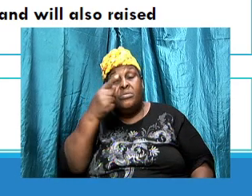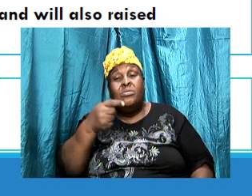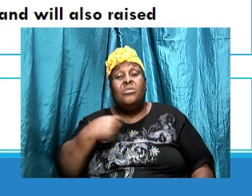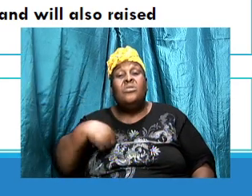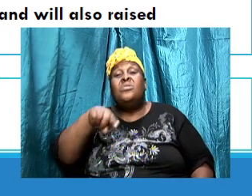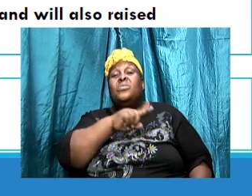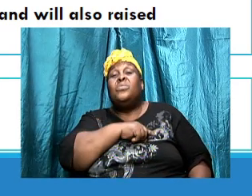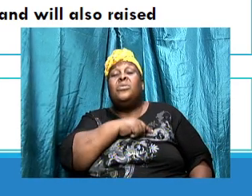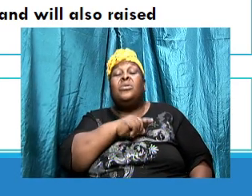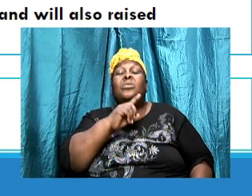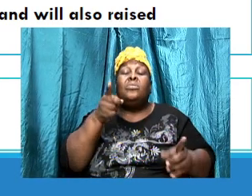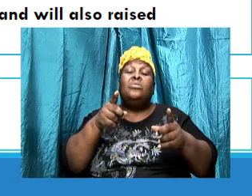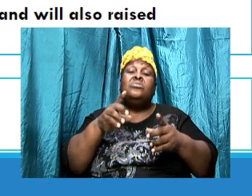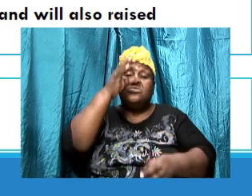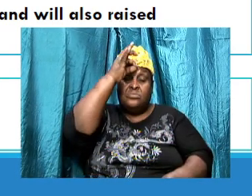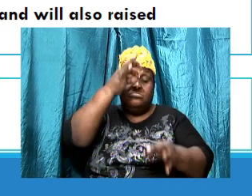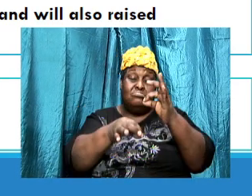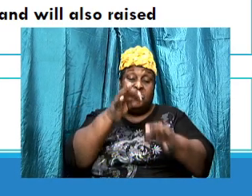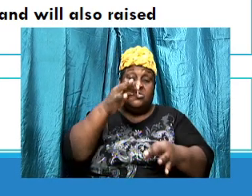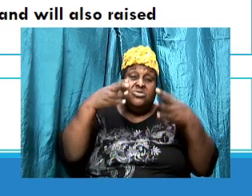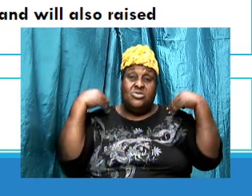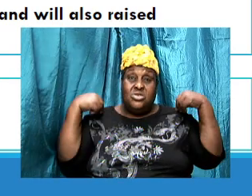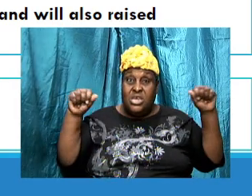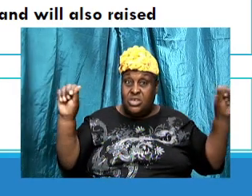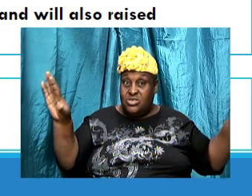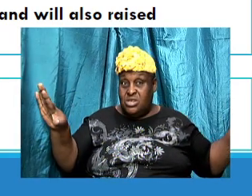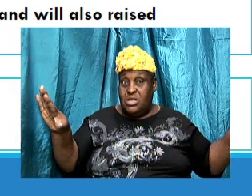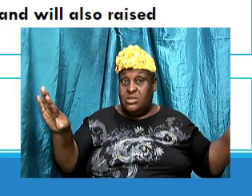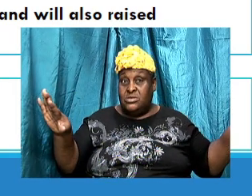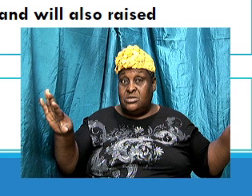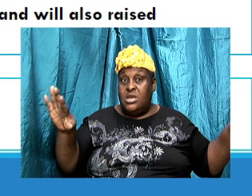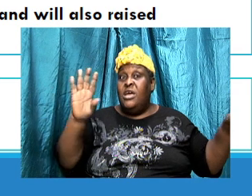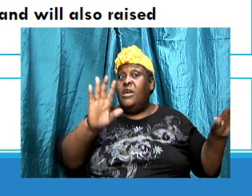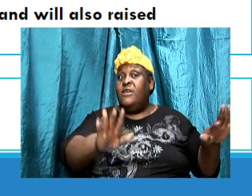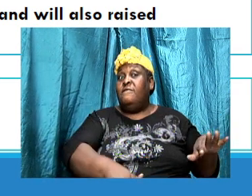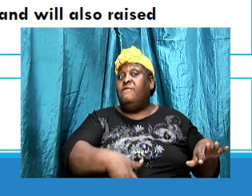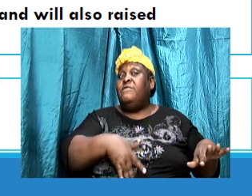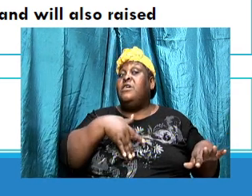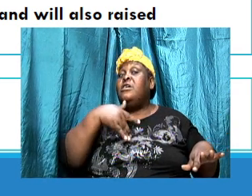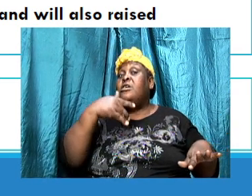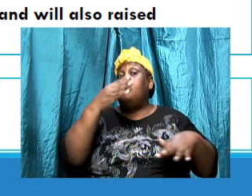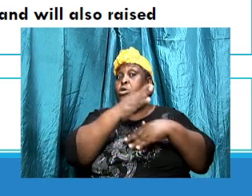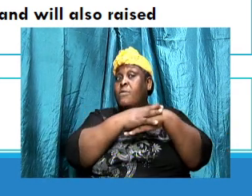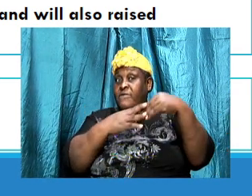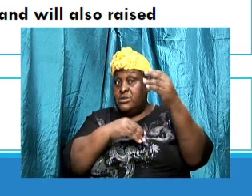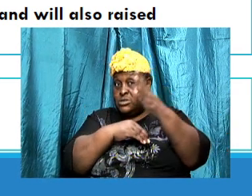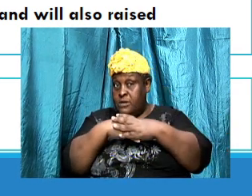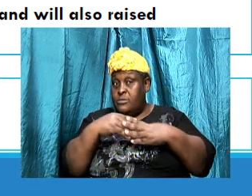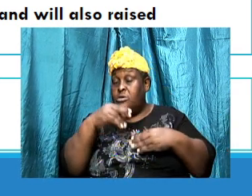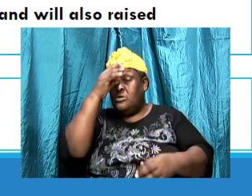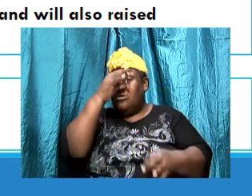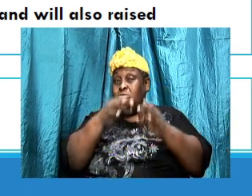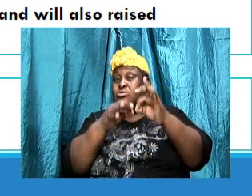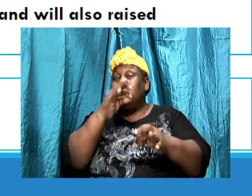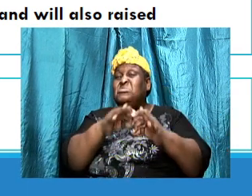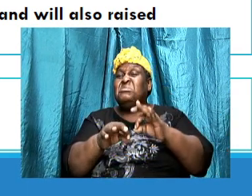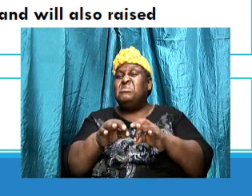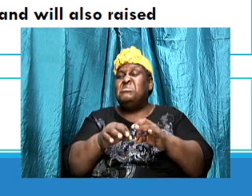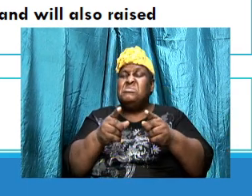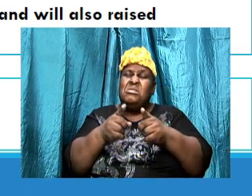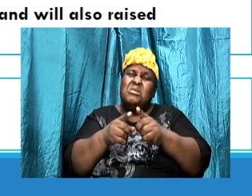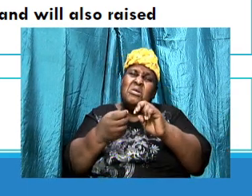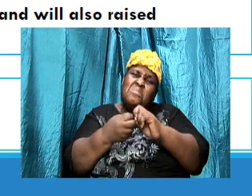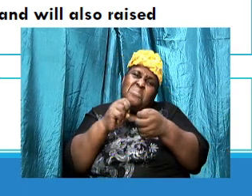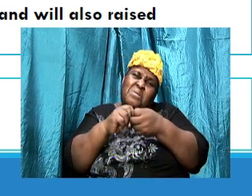we are going to judge angels. And so we should feel competent to judge, you know, between these little issues that we